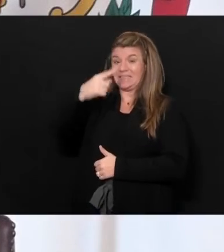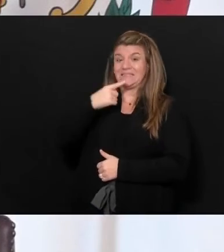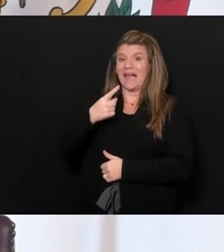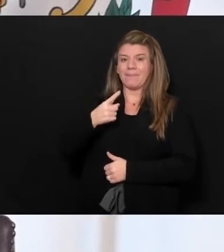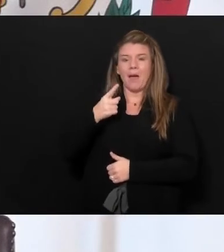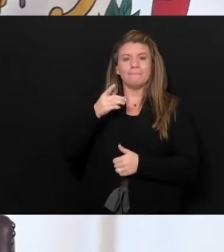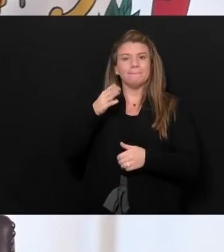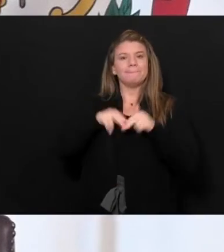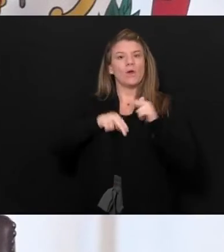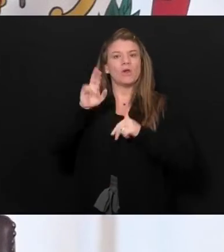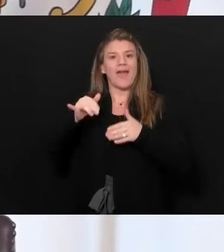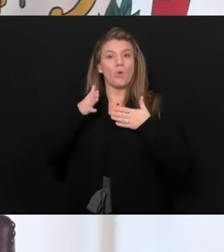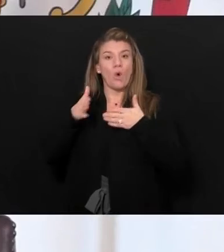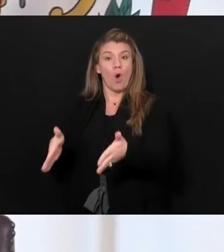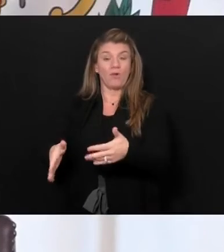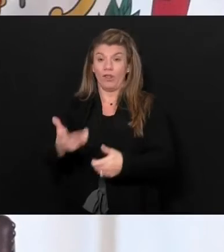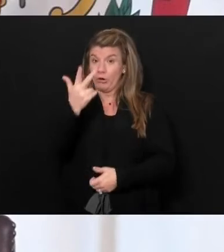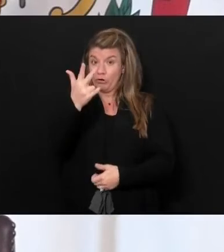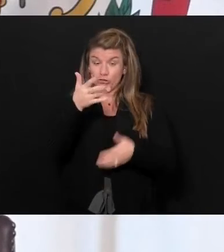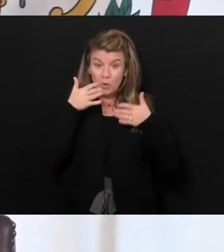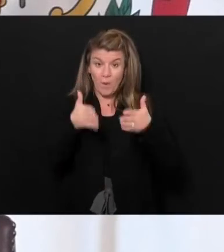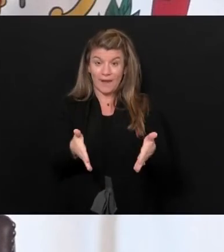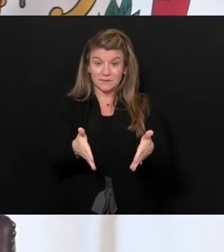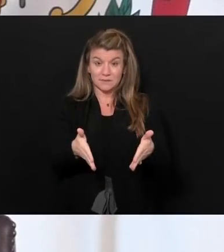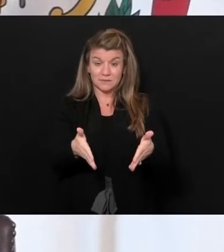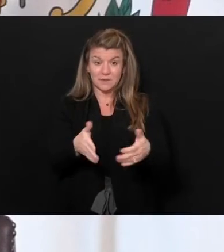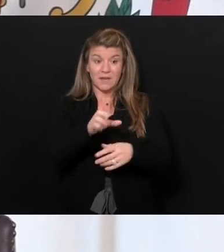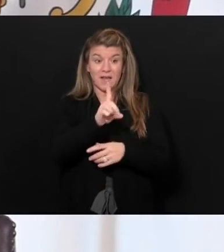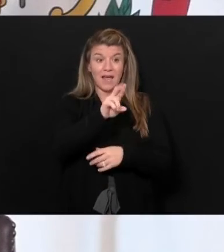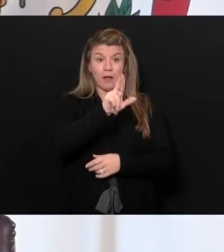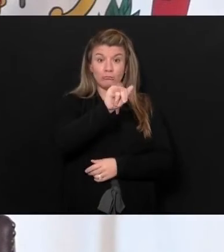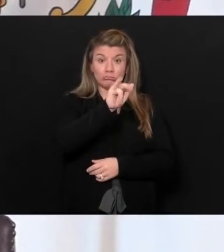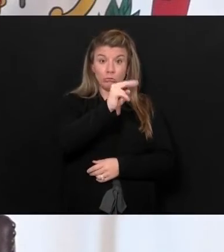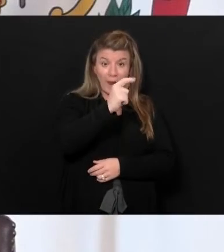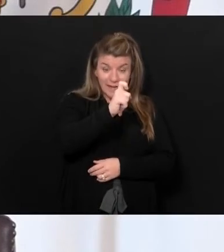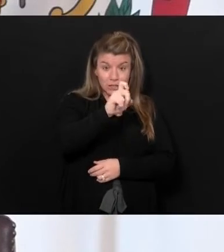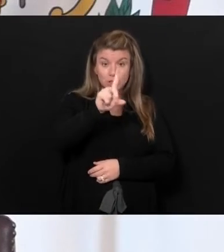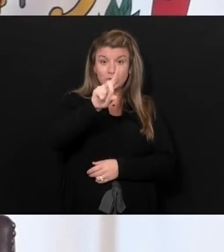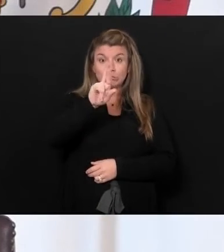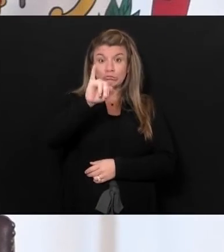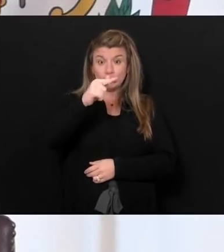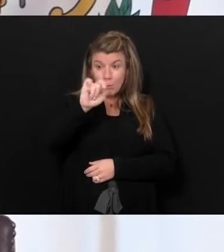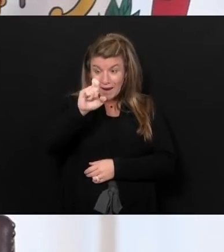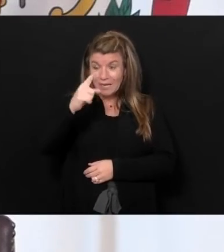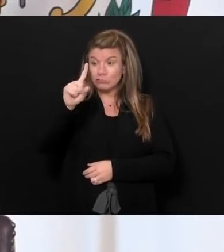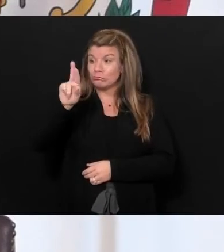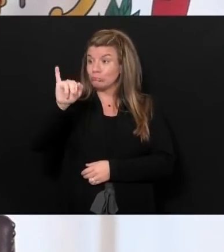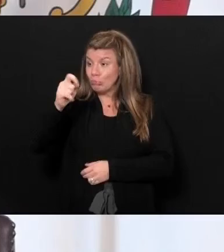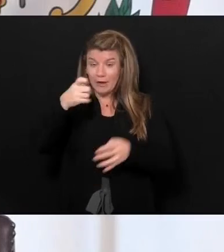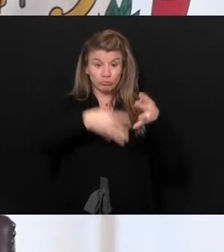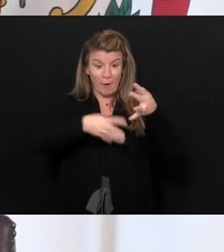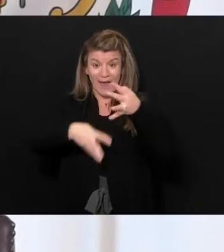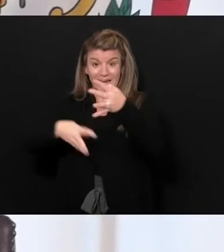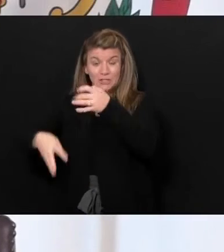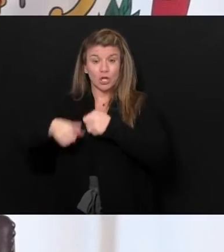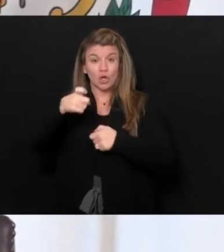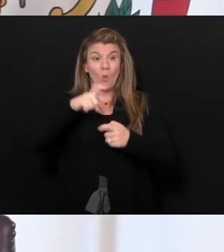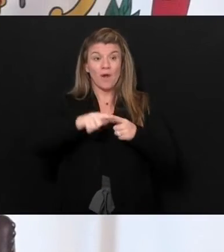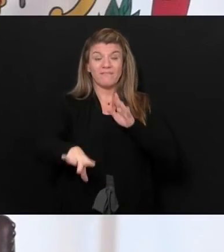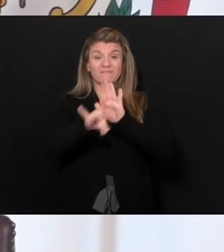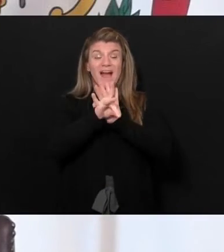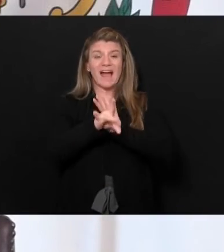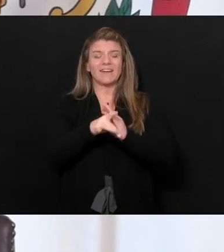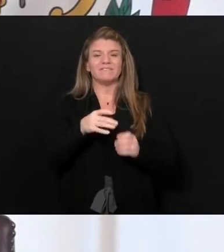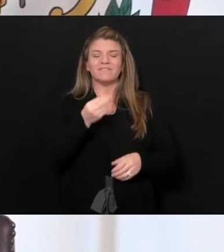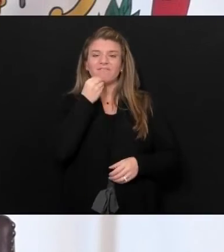road. 3 ways to build that road: drainage, drainage, drainage. If you want to locate a fast food